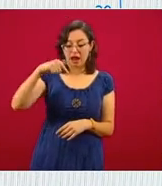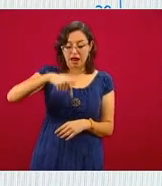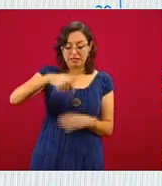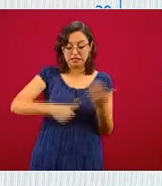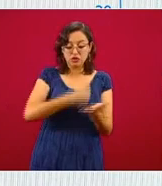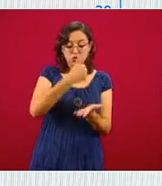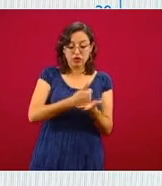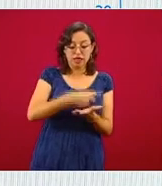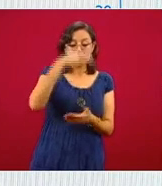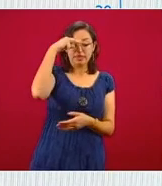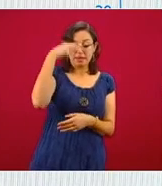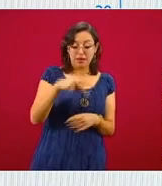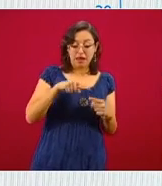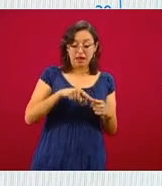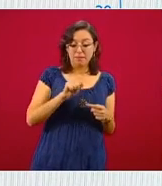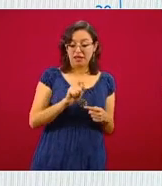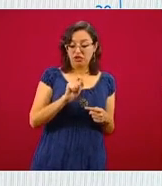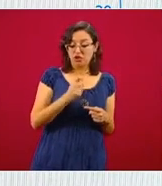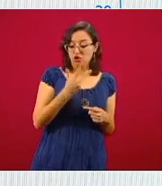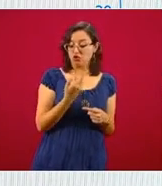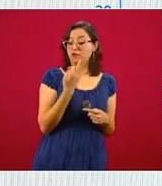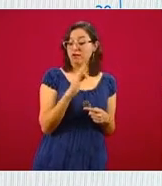case nationally.